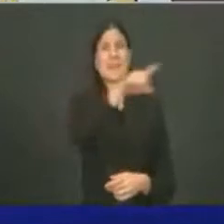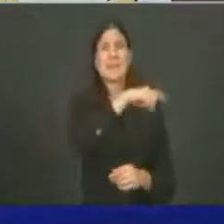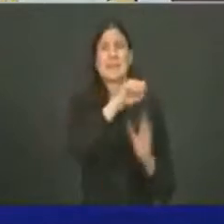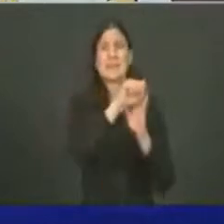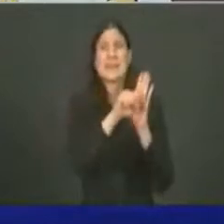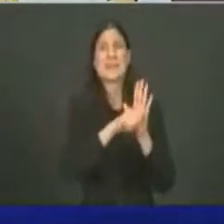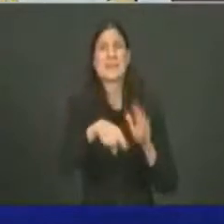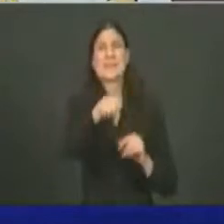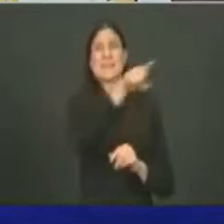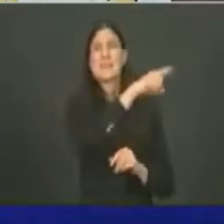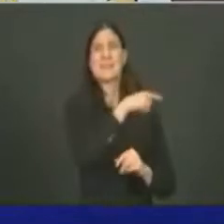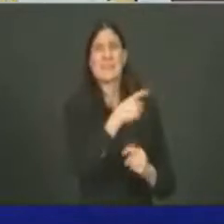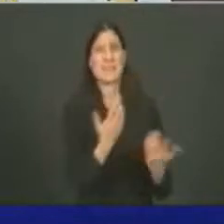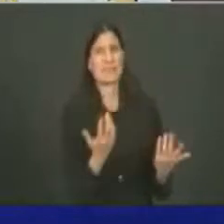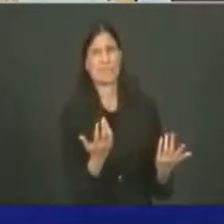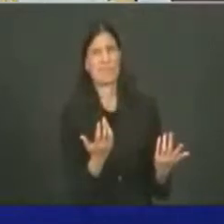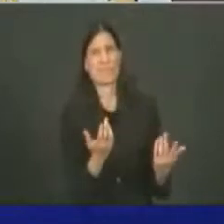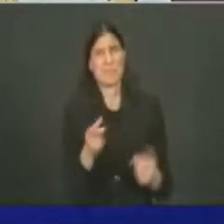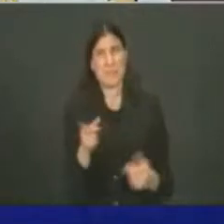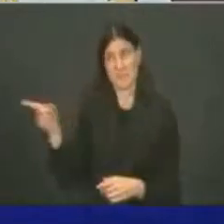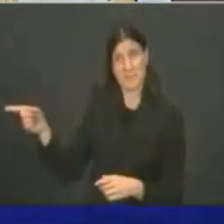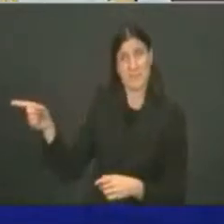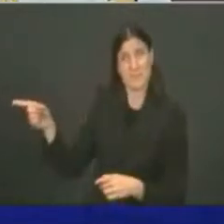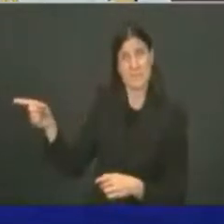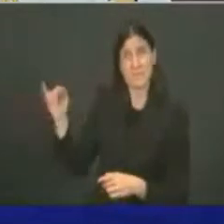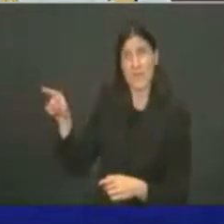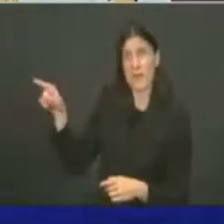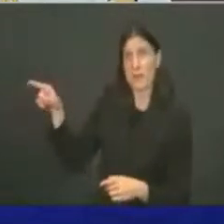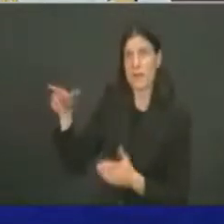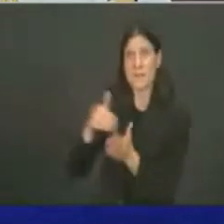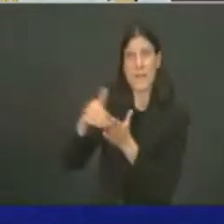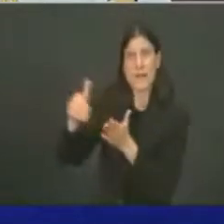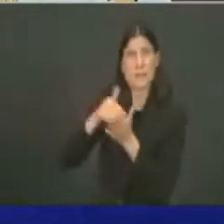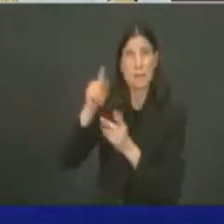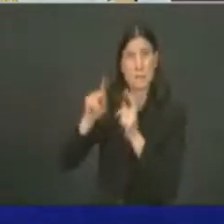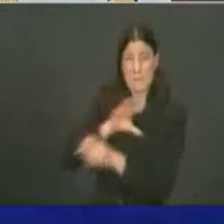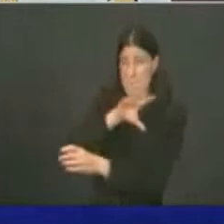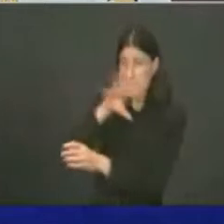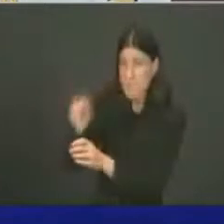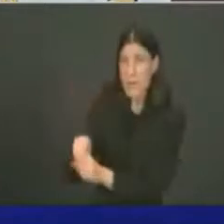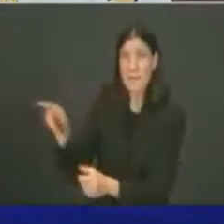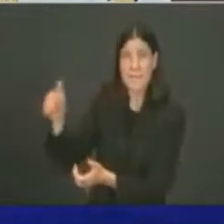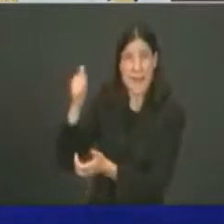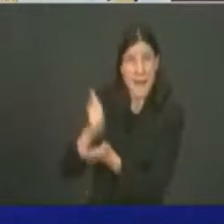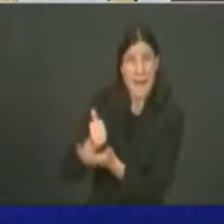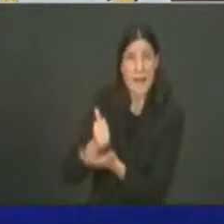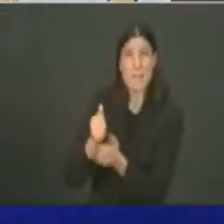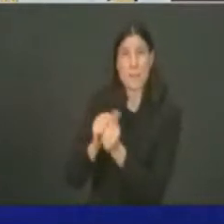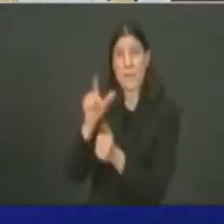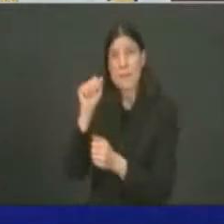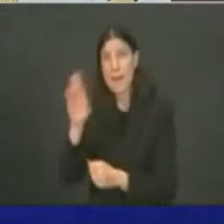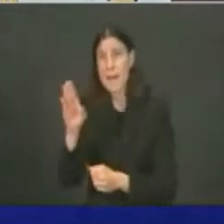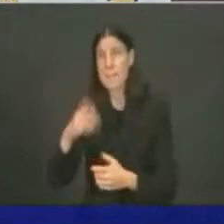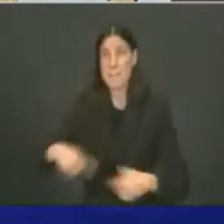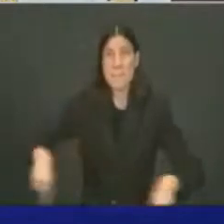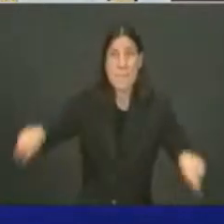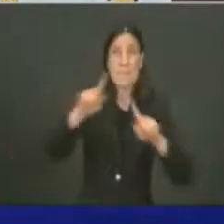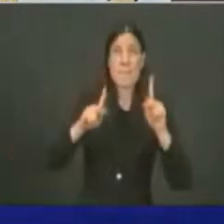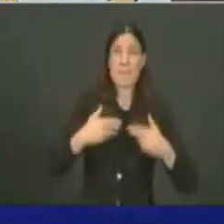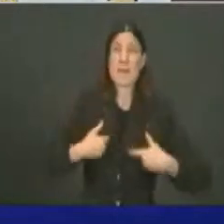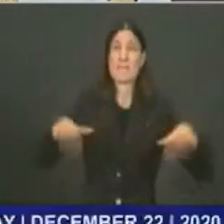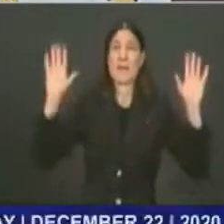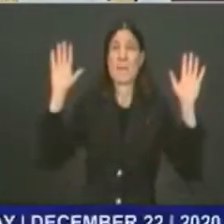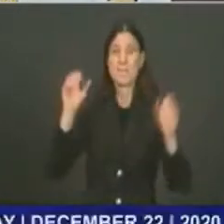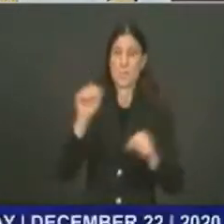heroic work. The sacrifices people have been making have been tremendous. I am truly humbled and honored